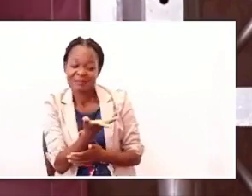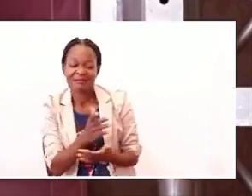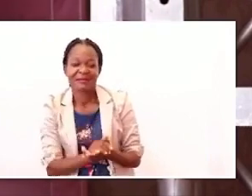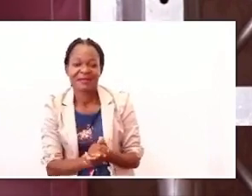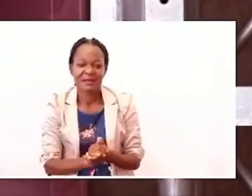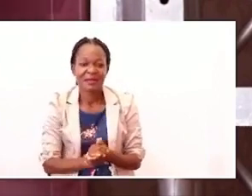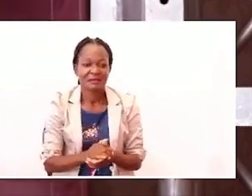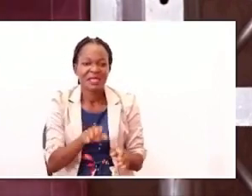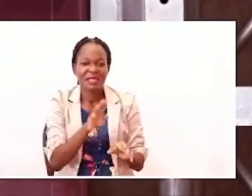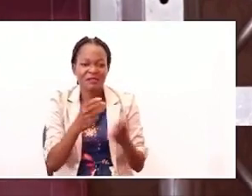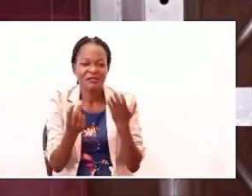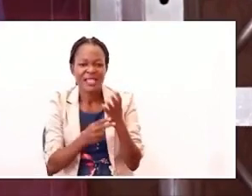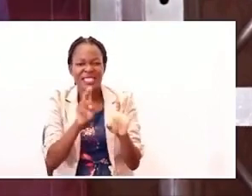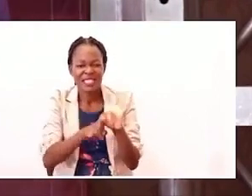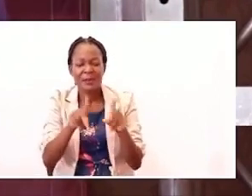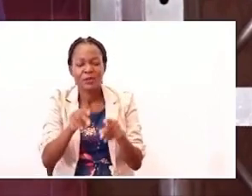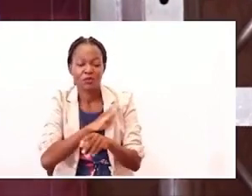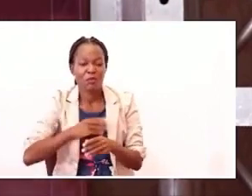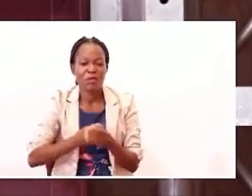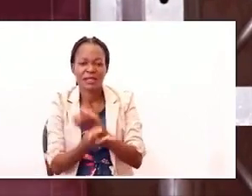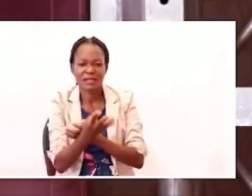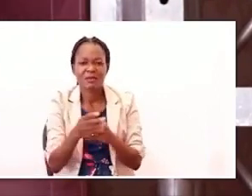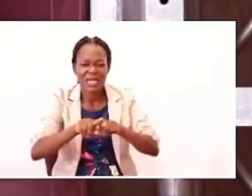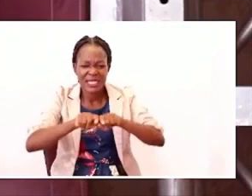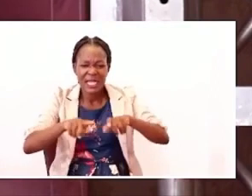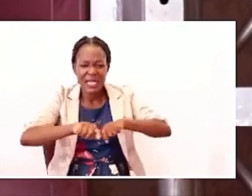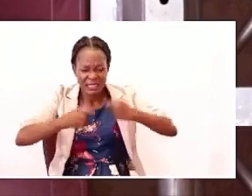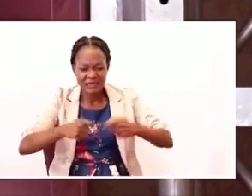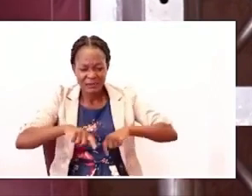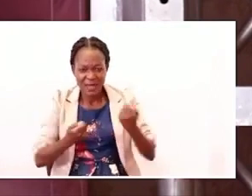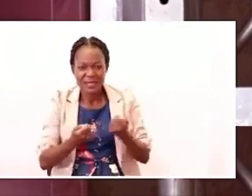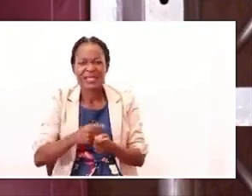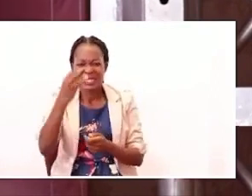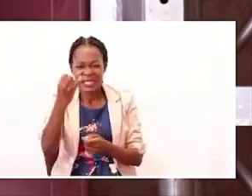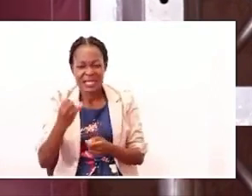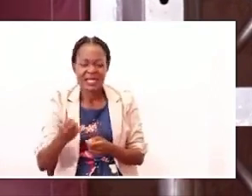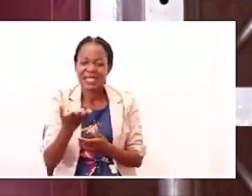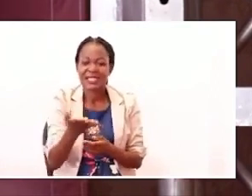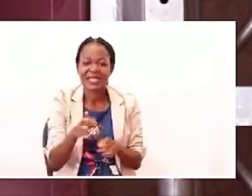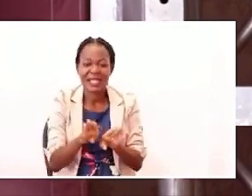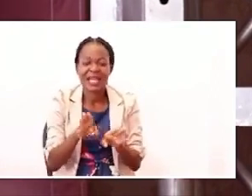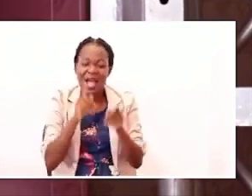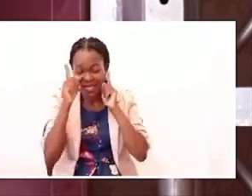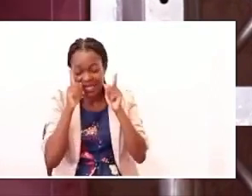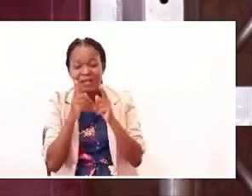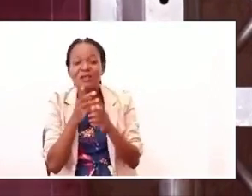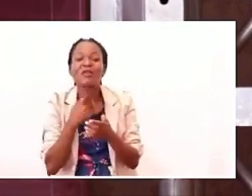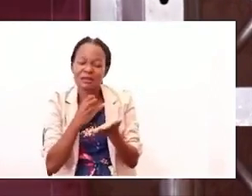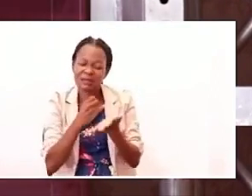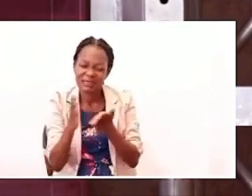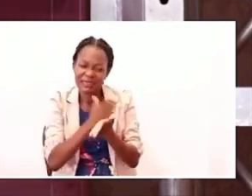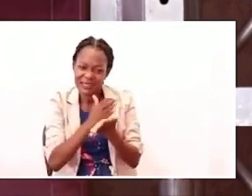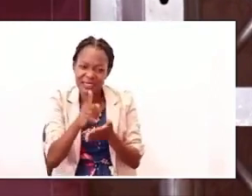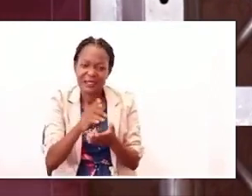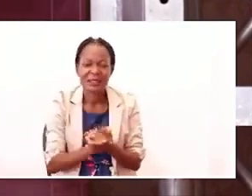the board, dismantling the architecture. I think that's what we should be saying. I share with her those revolutionary